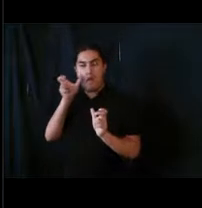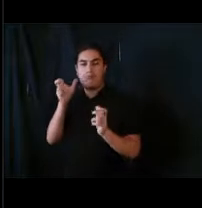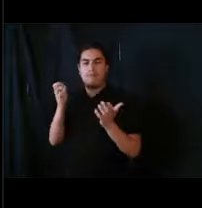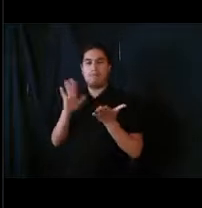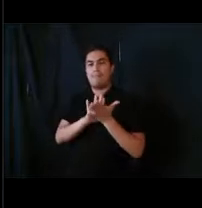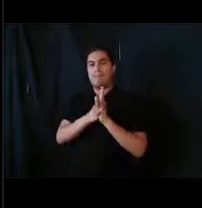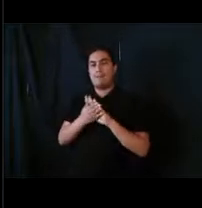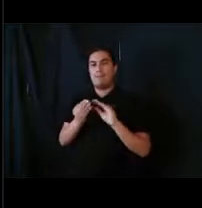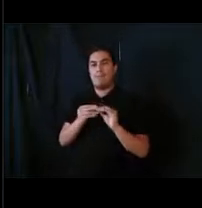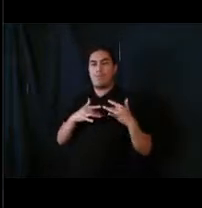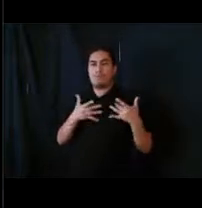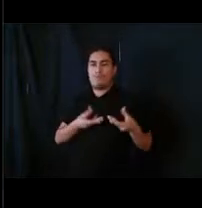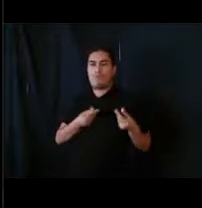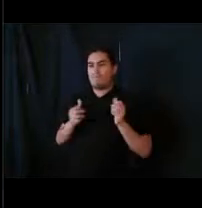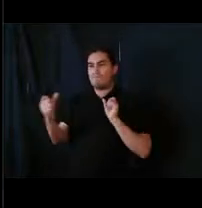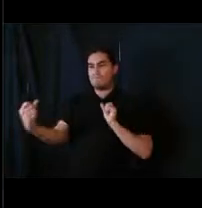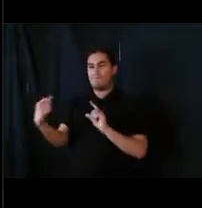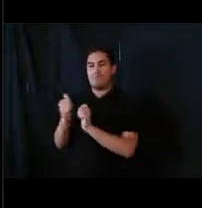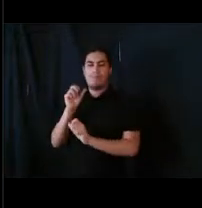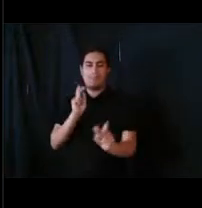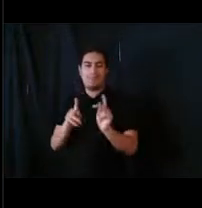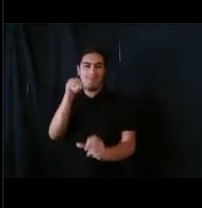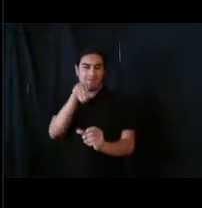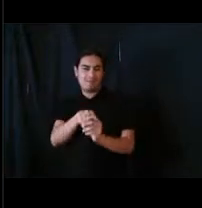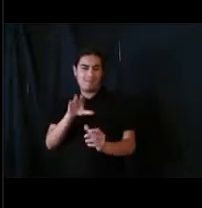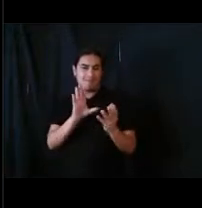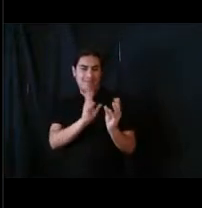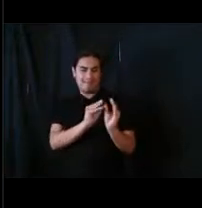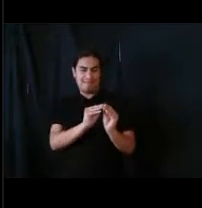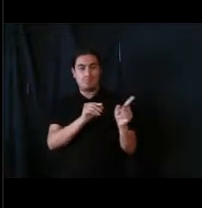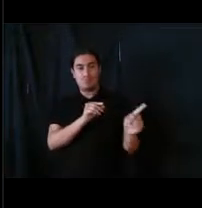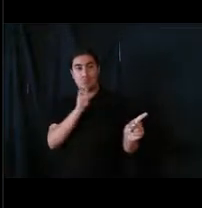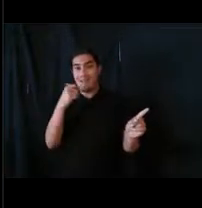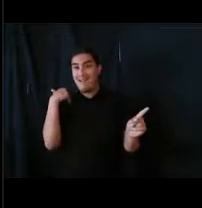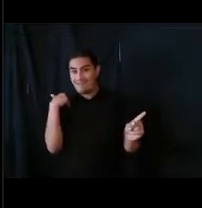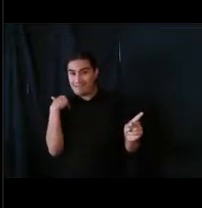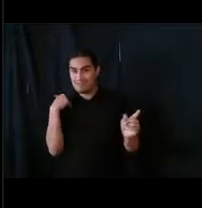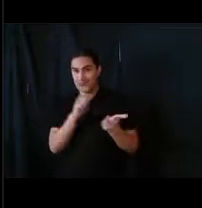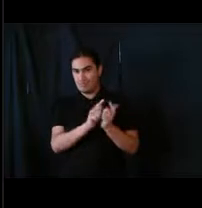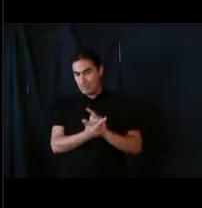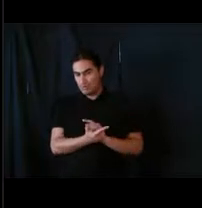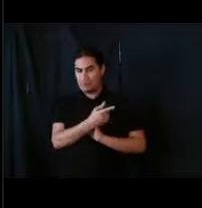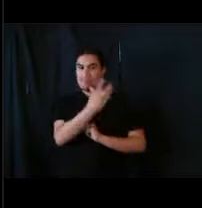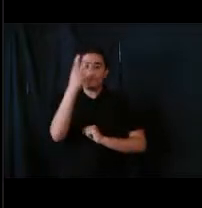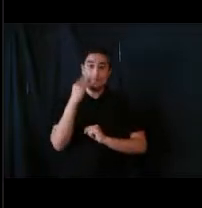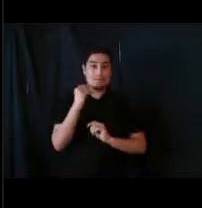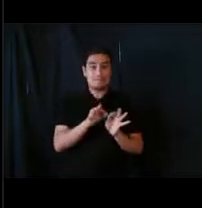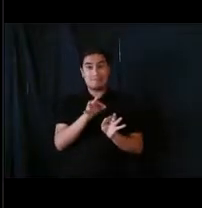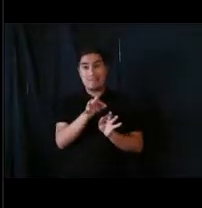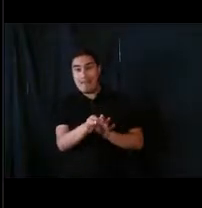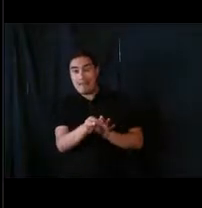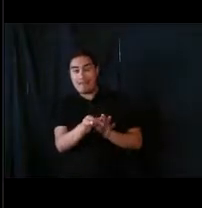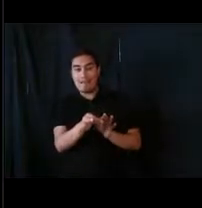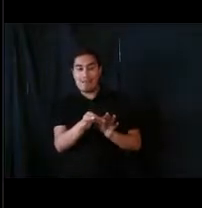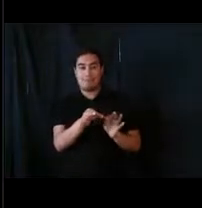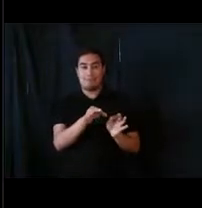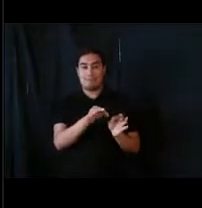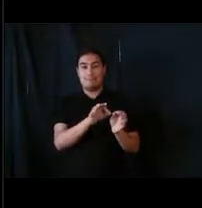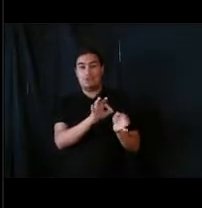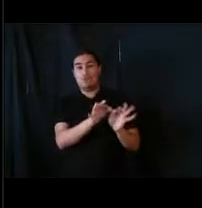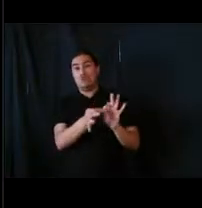with people who are in your meetings receiving translation and maybe the delay or the kind